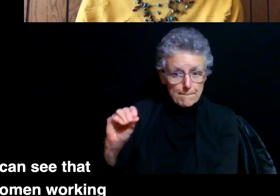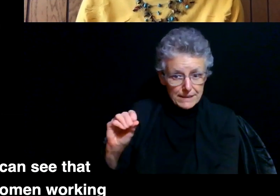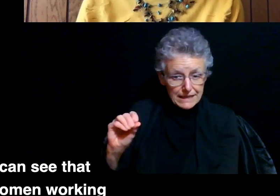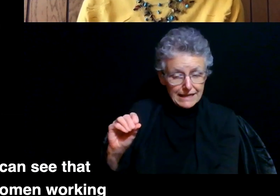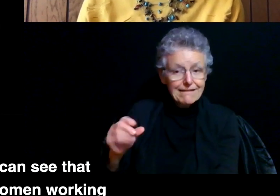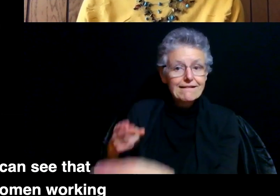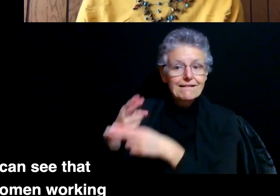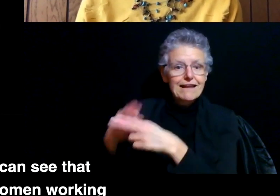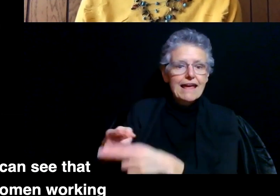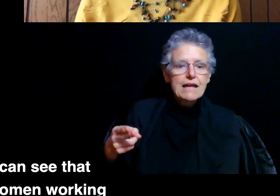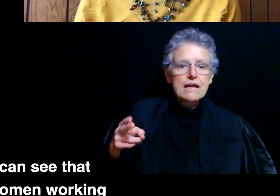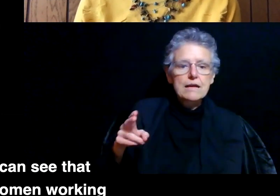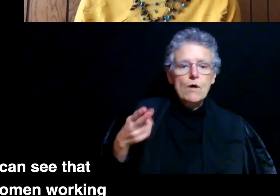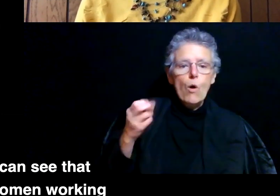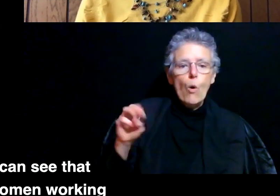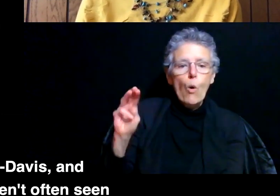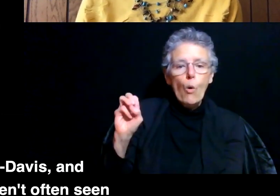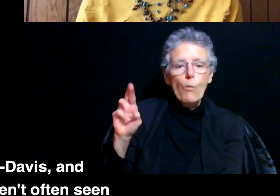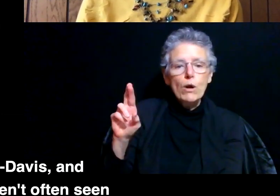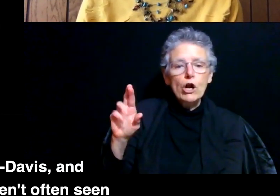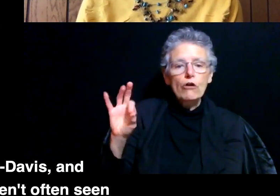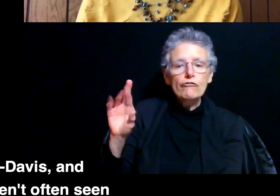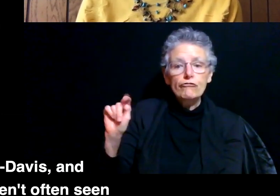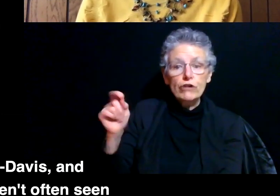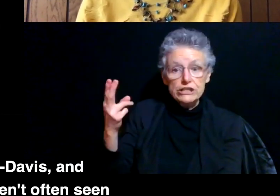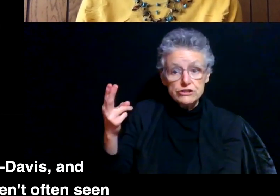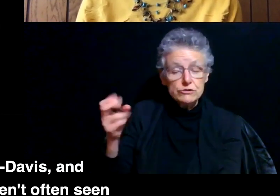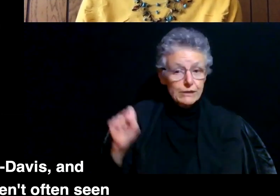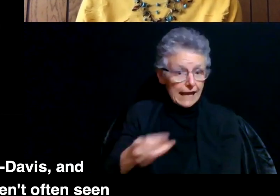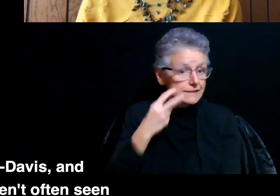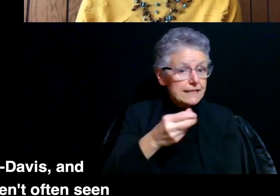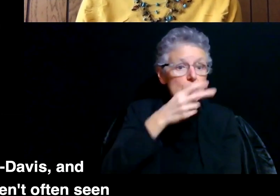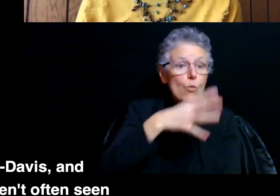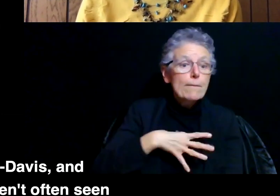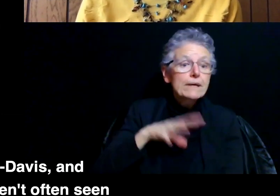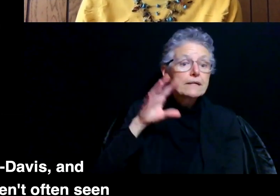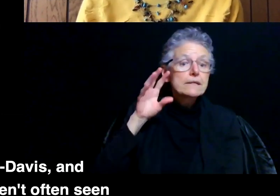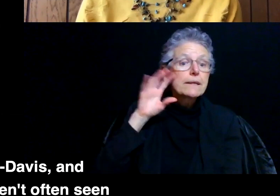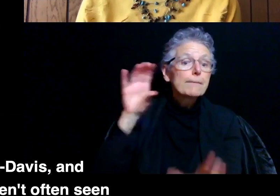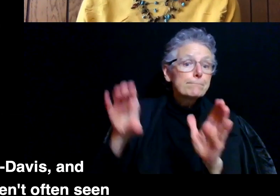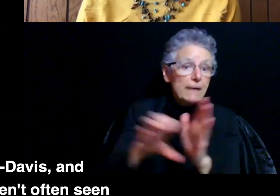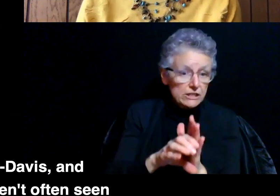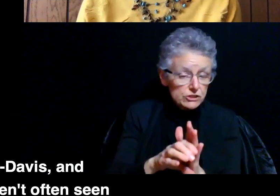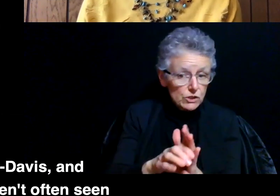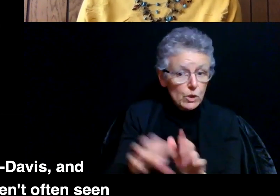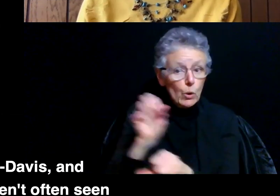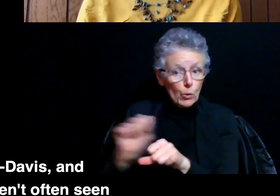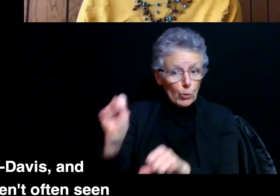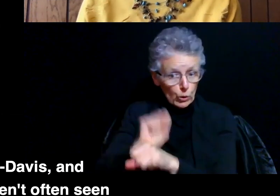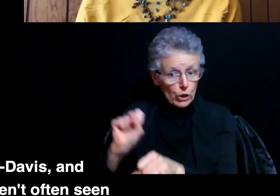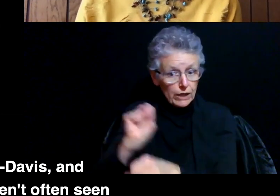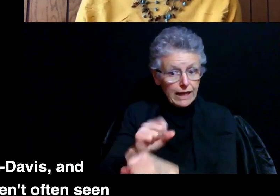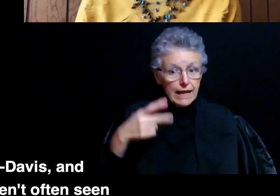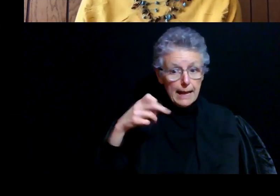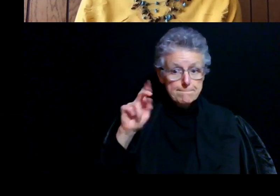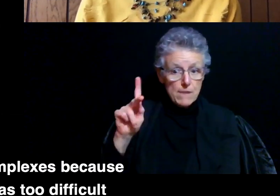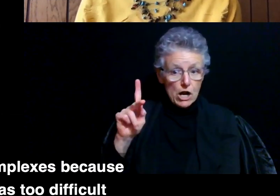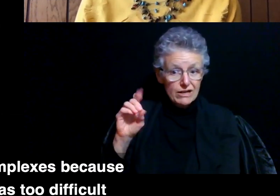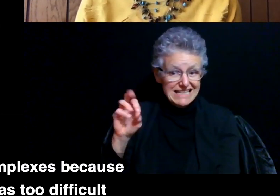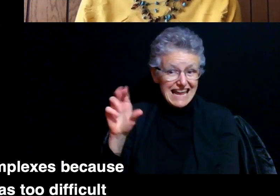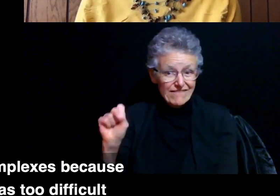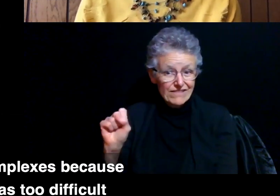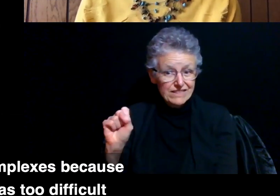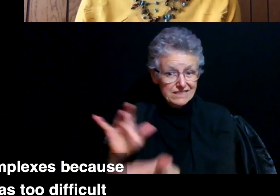see that there are women working at Parke Davis, and women weren't often seen